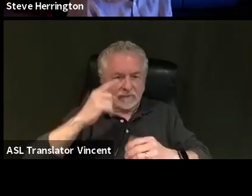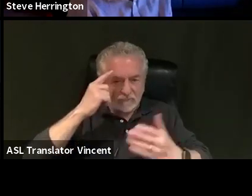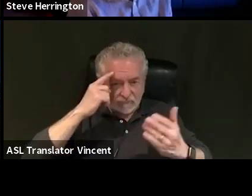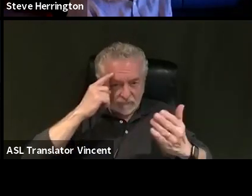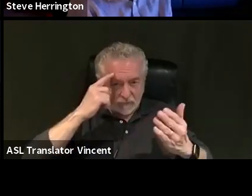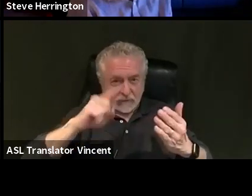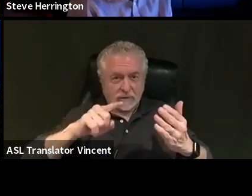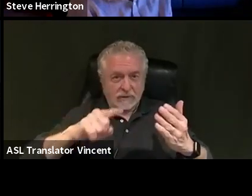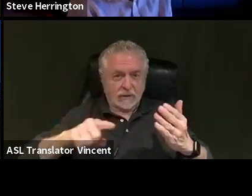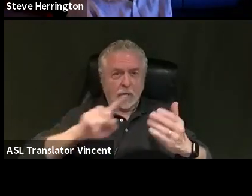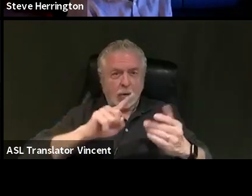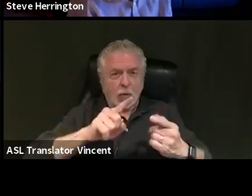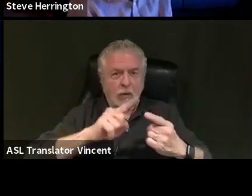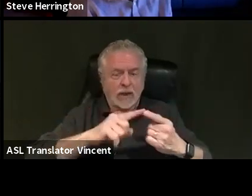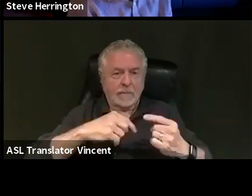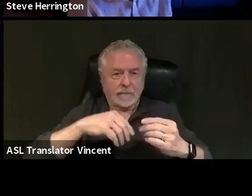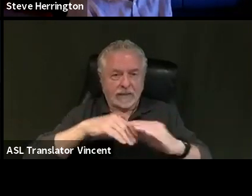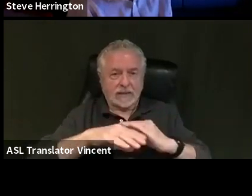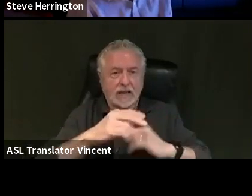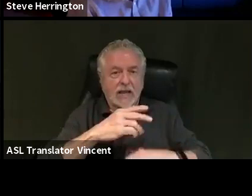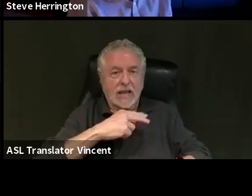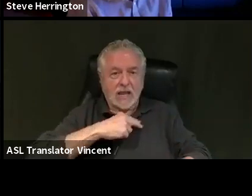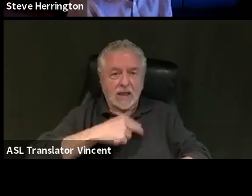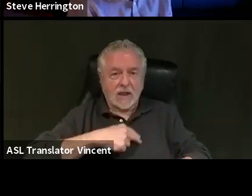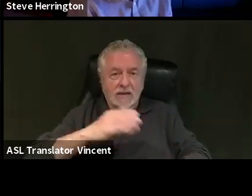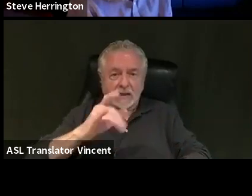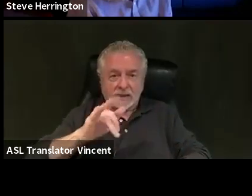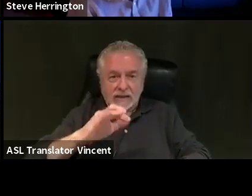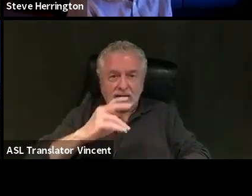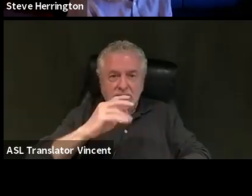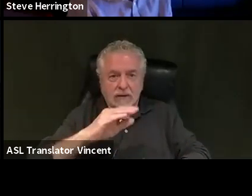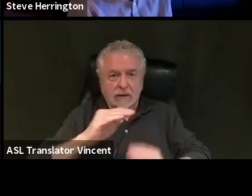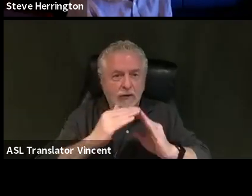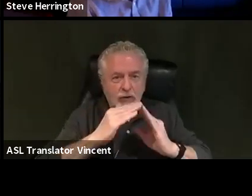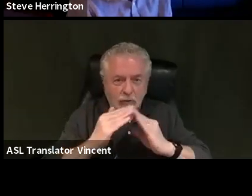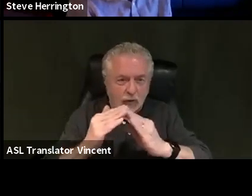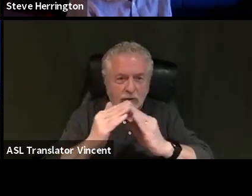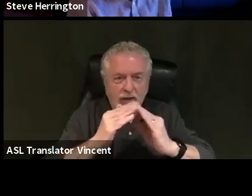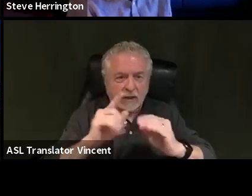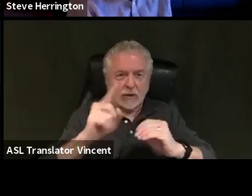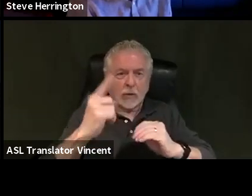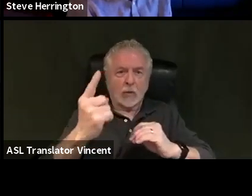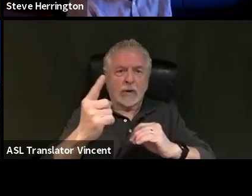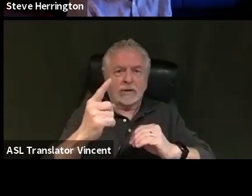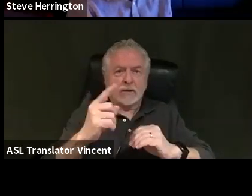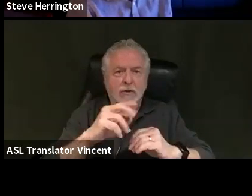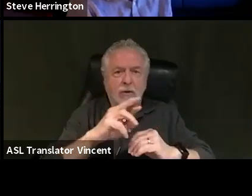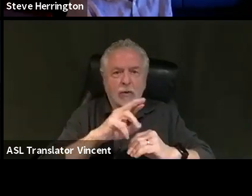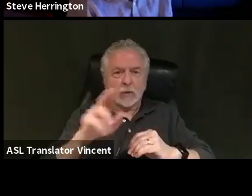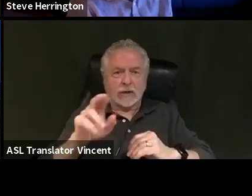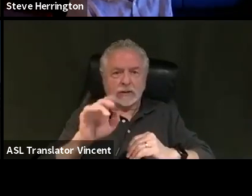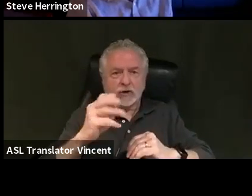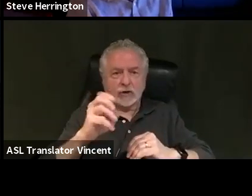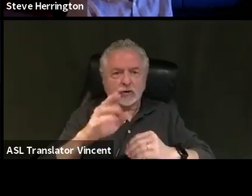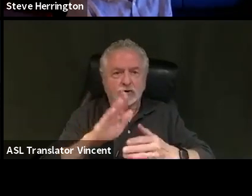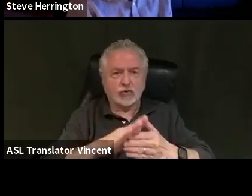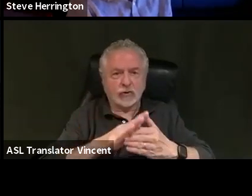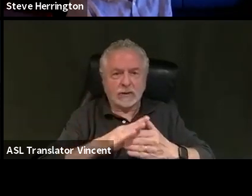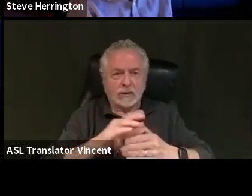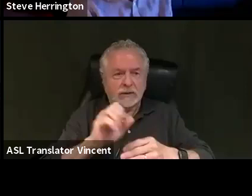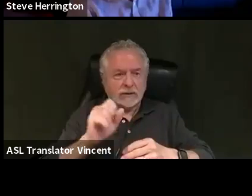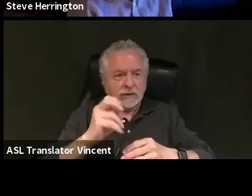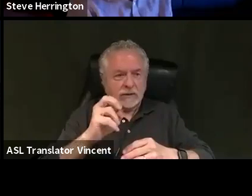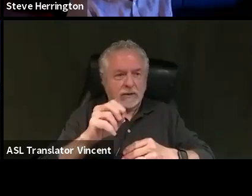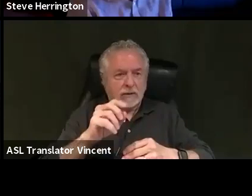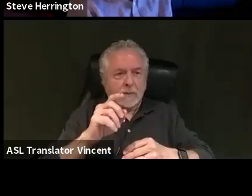of when I've been in health clinics in the community, I got to go to one at Wright Charter School that I think Dr. Shende,